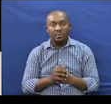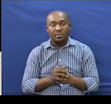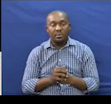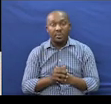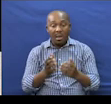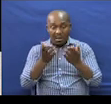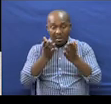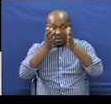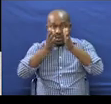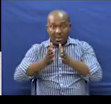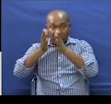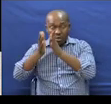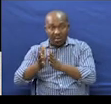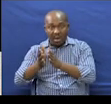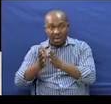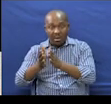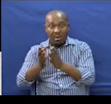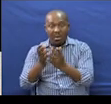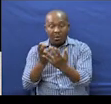is dynamic.